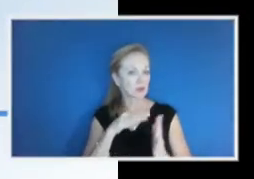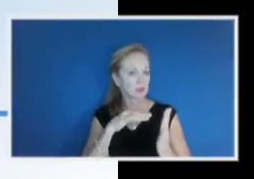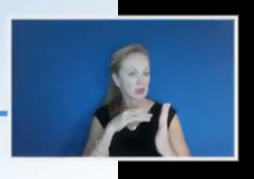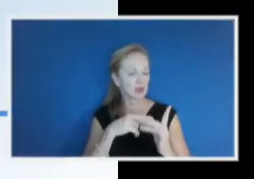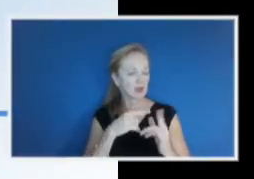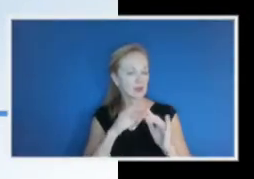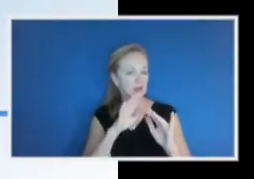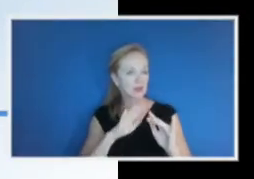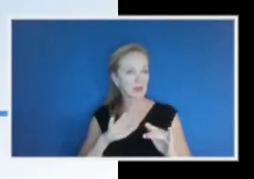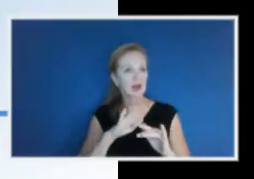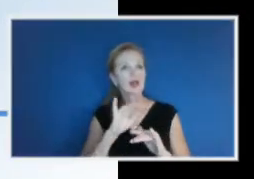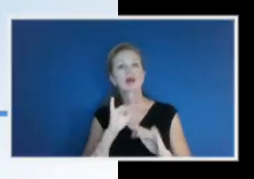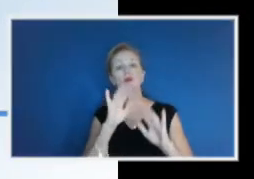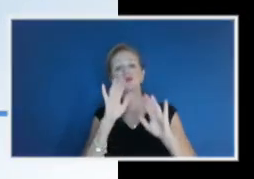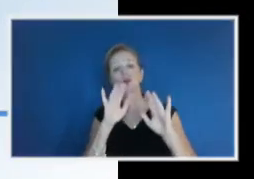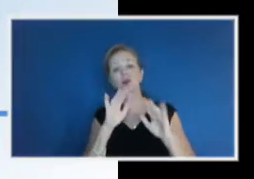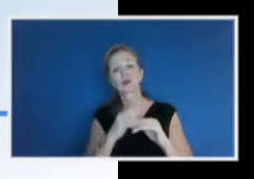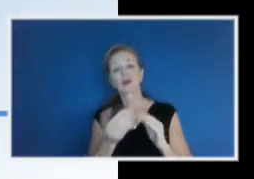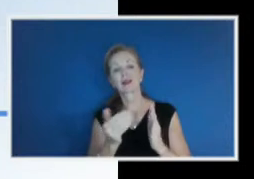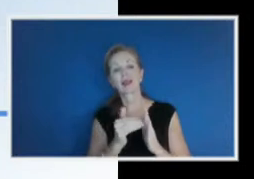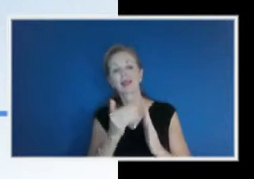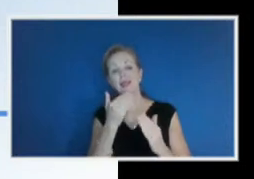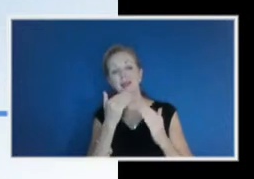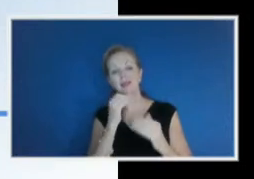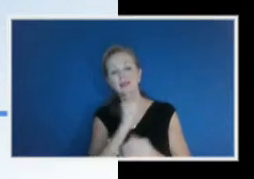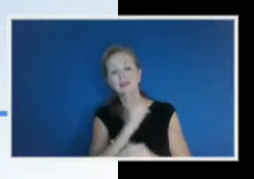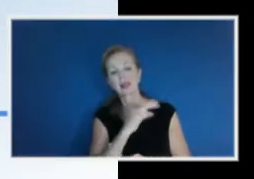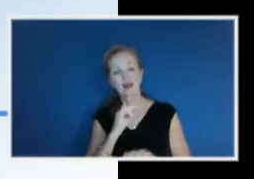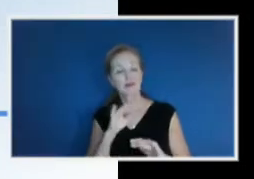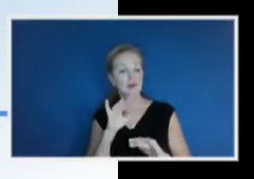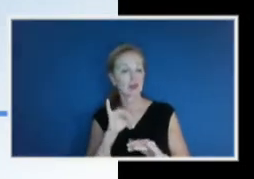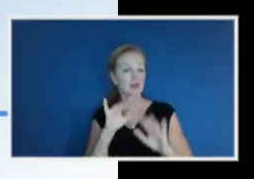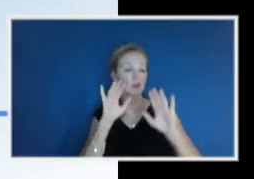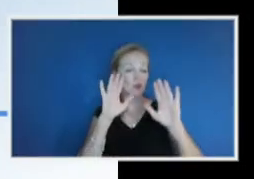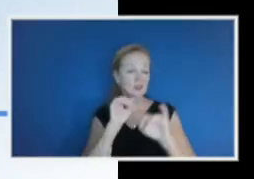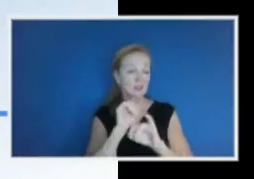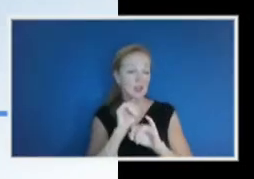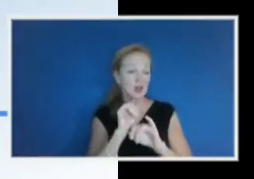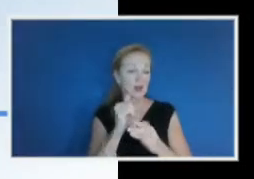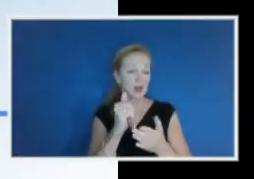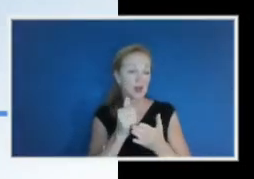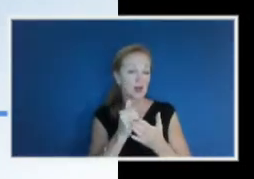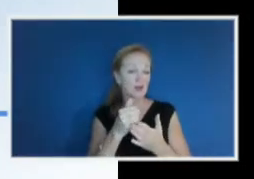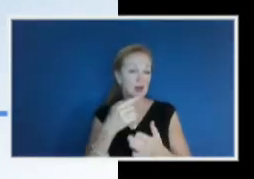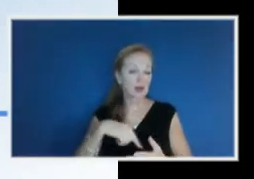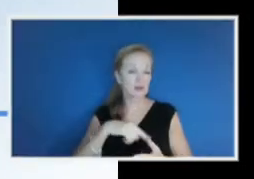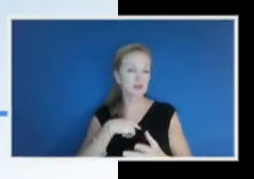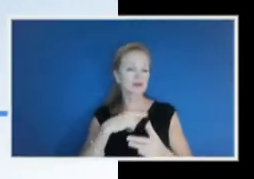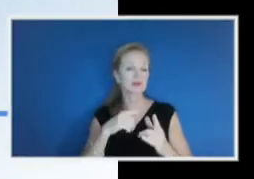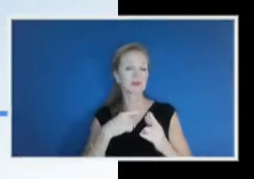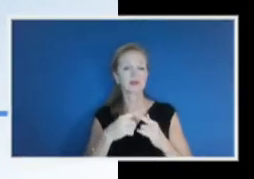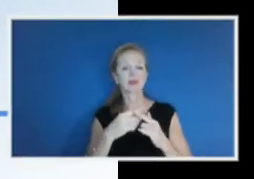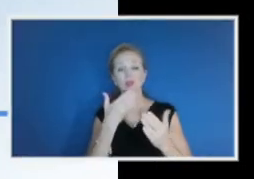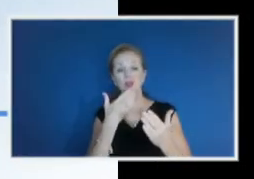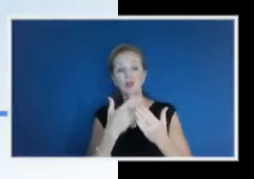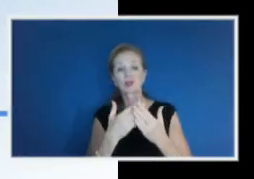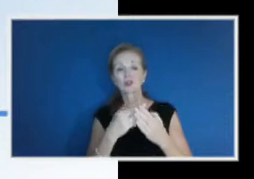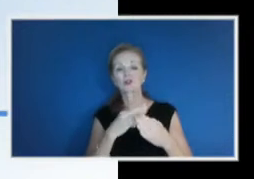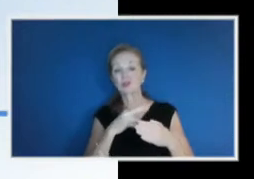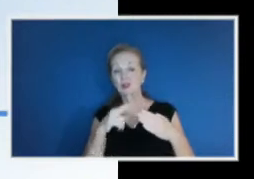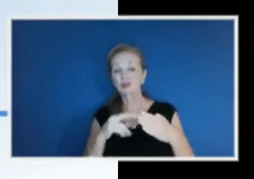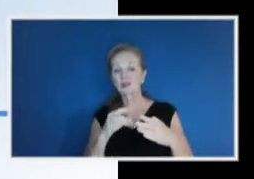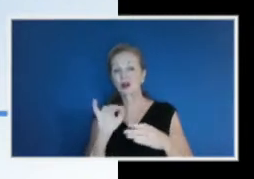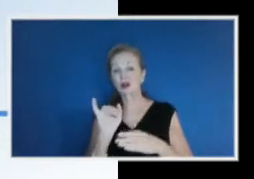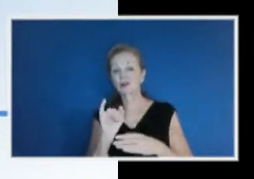So that was great. And again, thank you to the staff for doing such a great job in helping us to get good turnout, as well as our